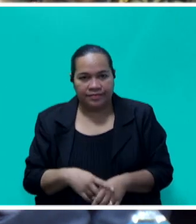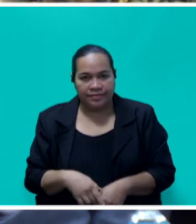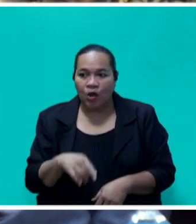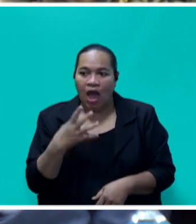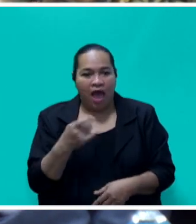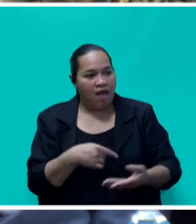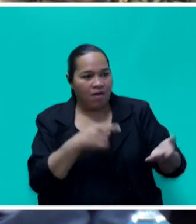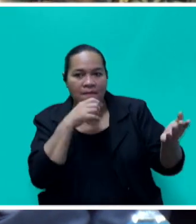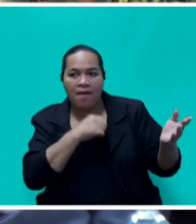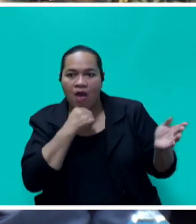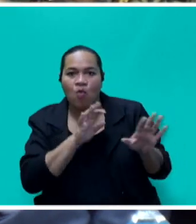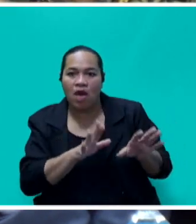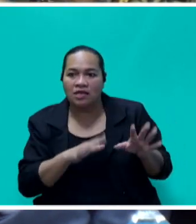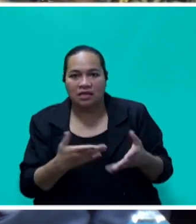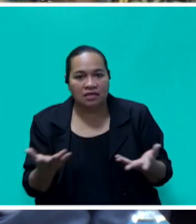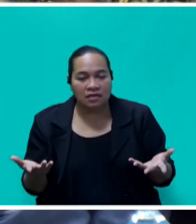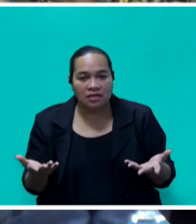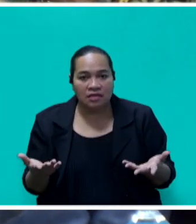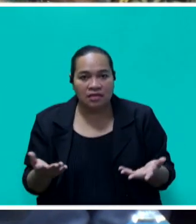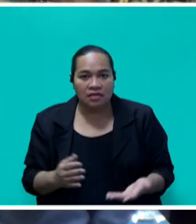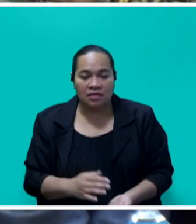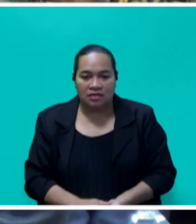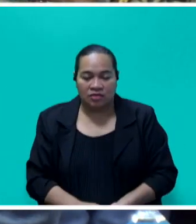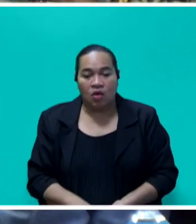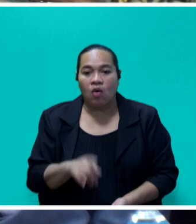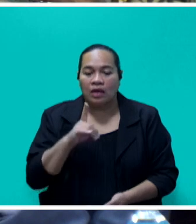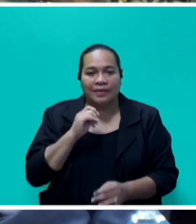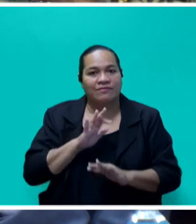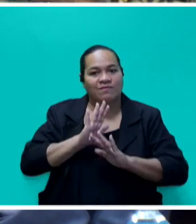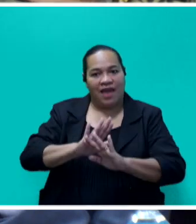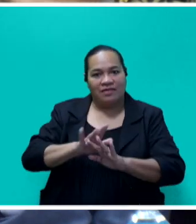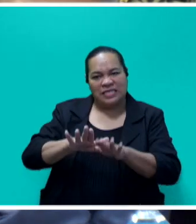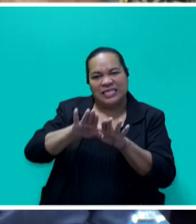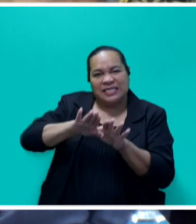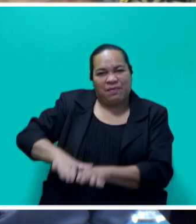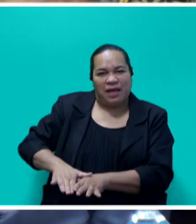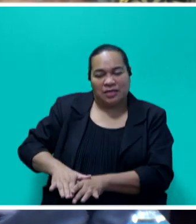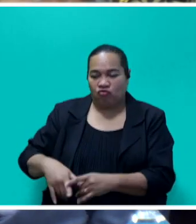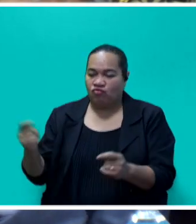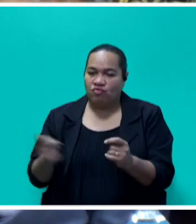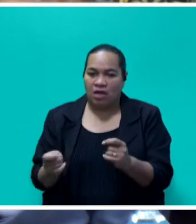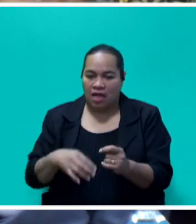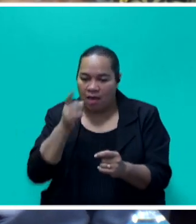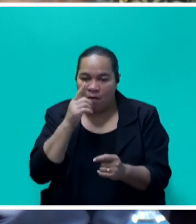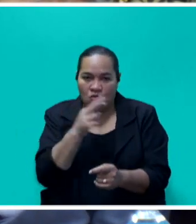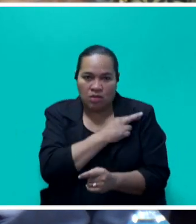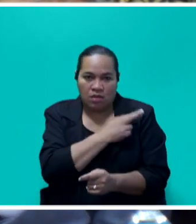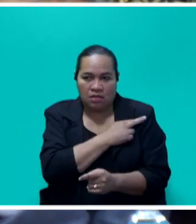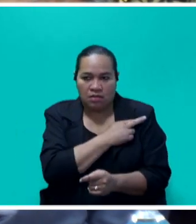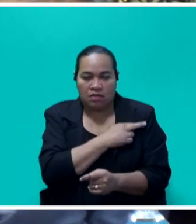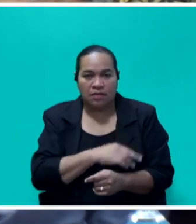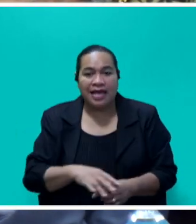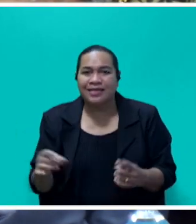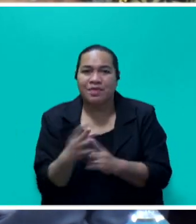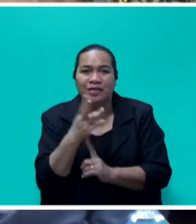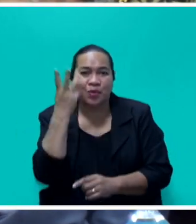clients waiting, Mr. Speaker, sir. Protocol to prevent, suppress, punish the trafficking in persons, especially women and